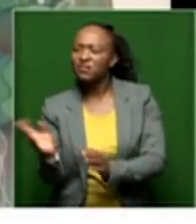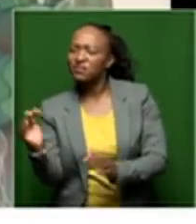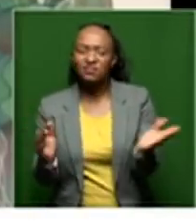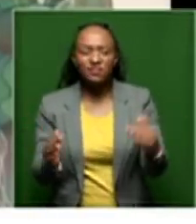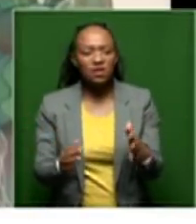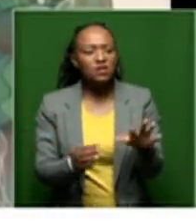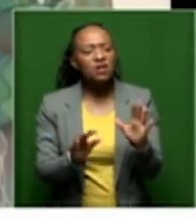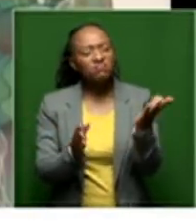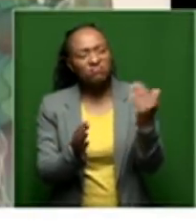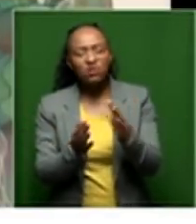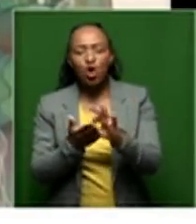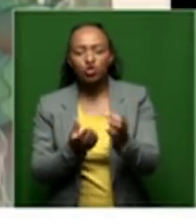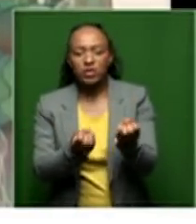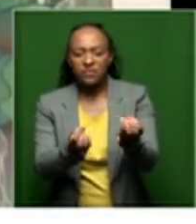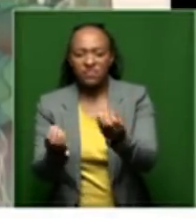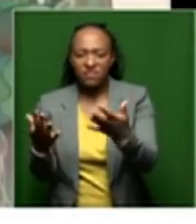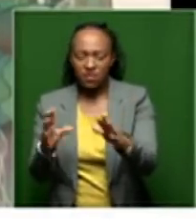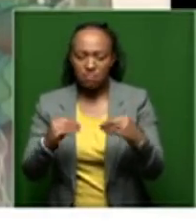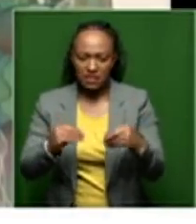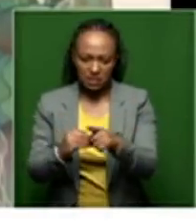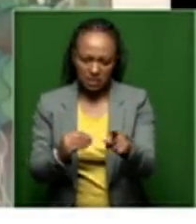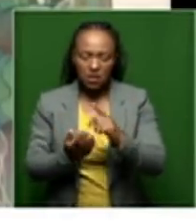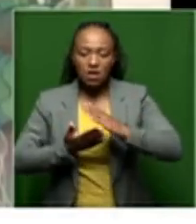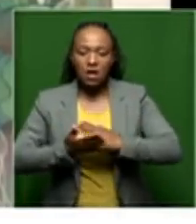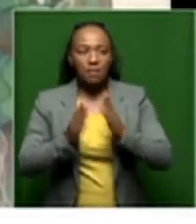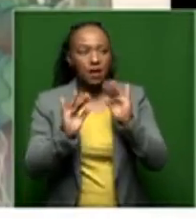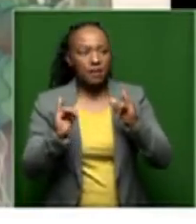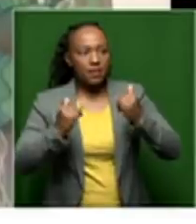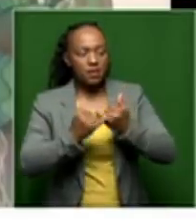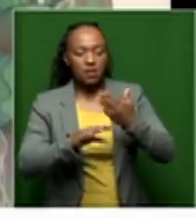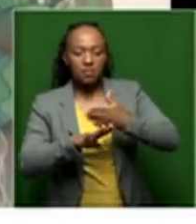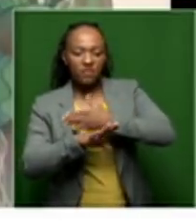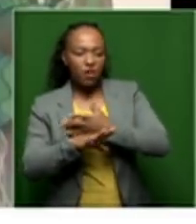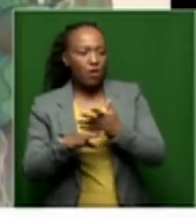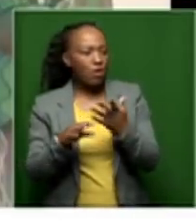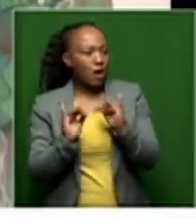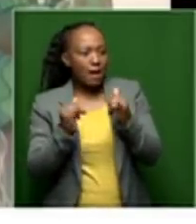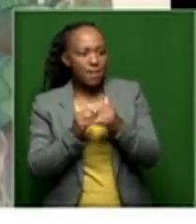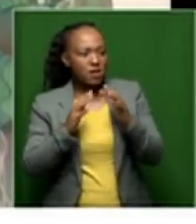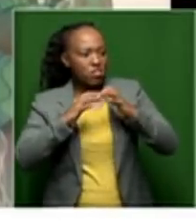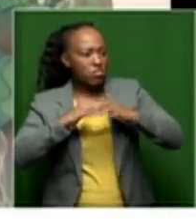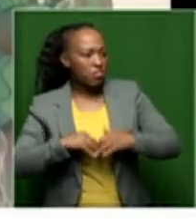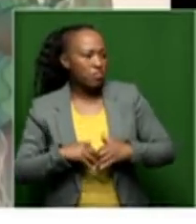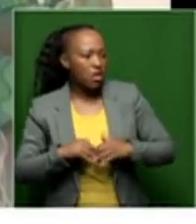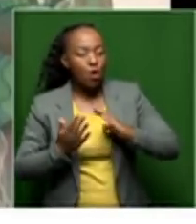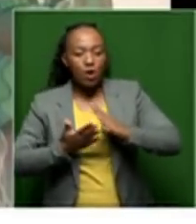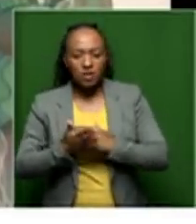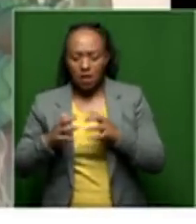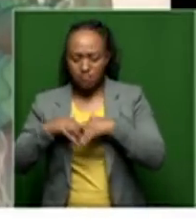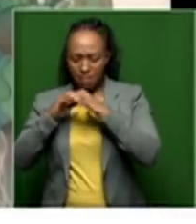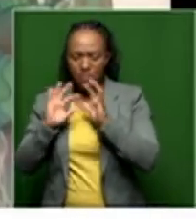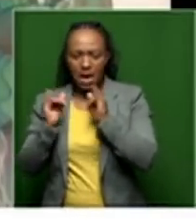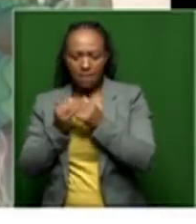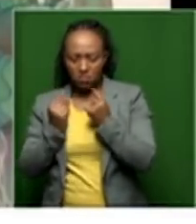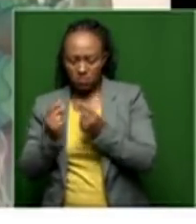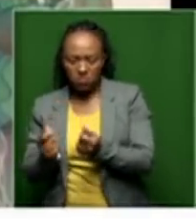them contracts. You had a situation of companies that had been redundant for years, or new companies all of a sudden